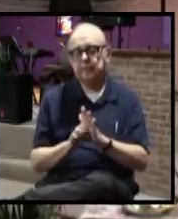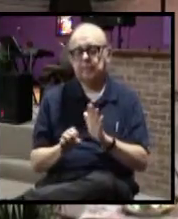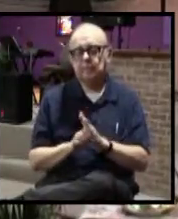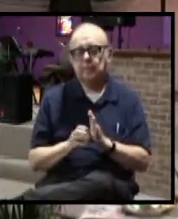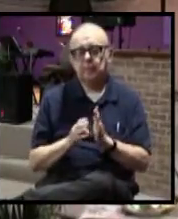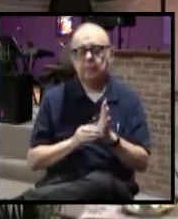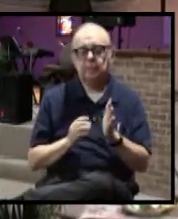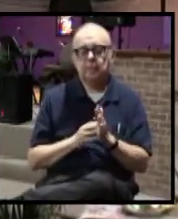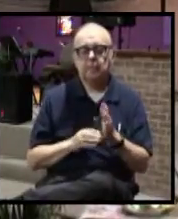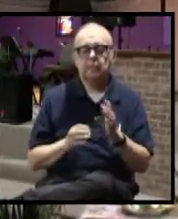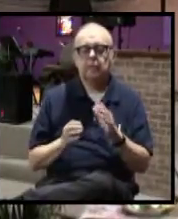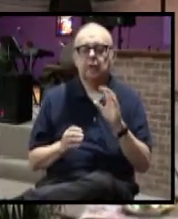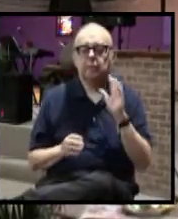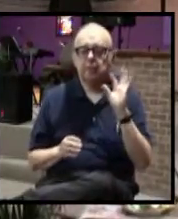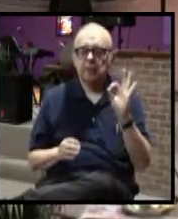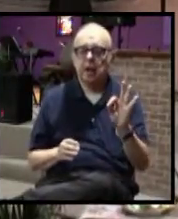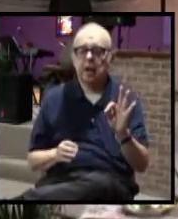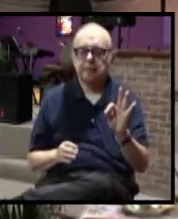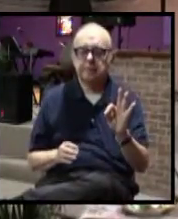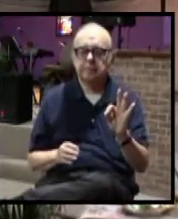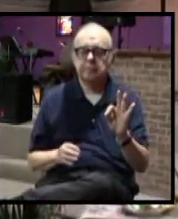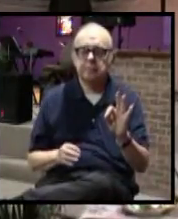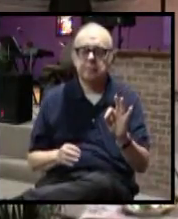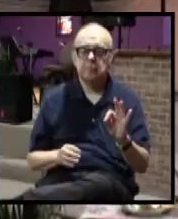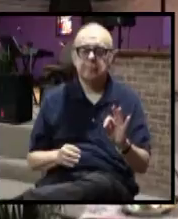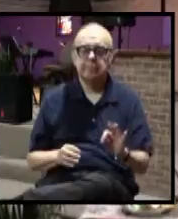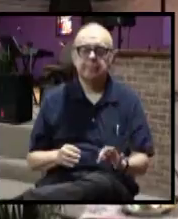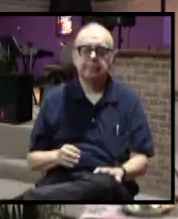Let me give you another one. Matthew chapter 9.